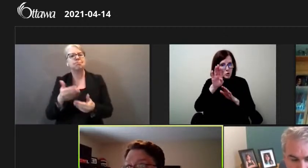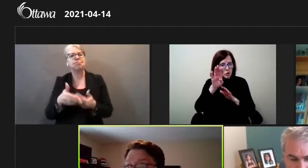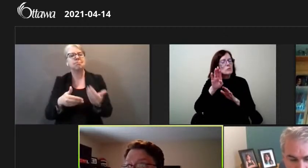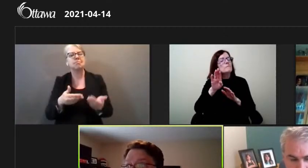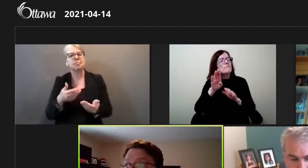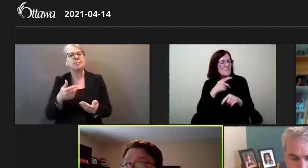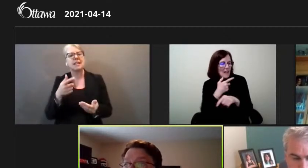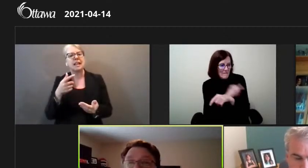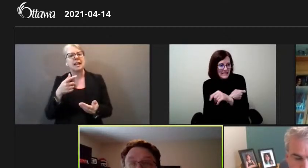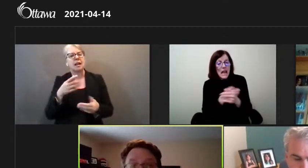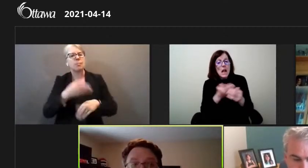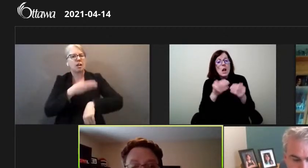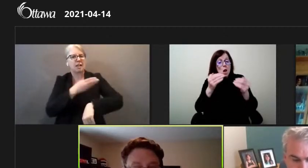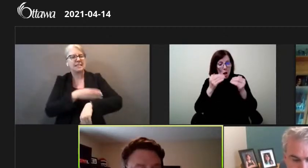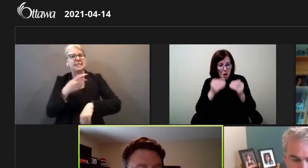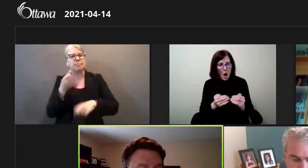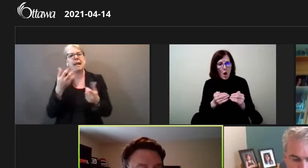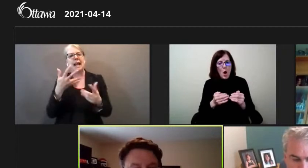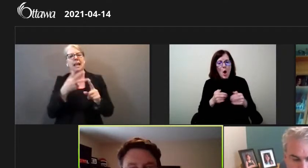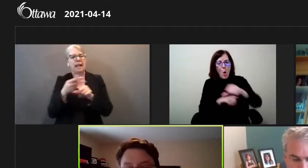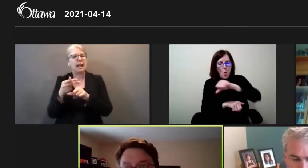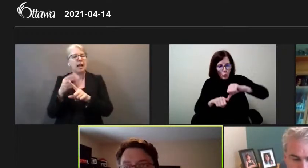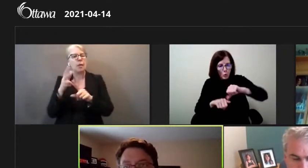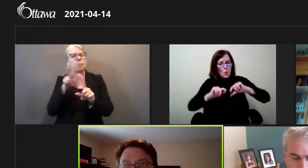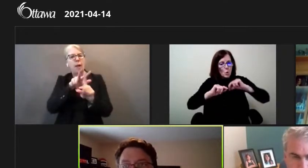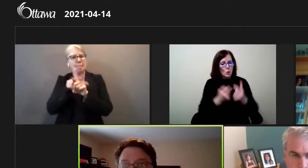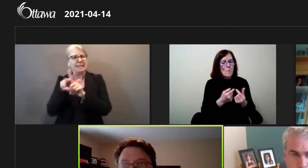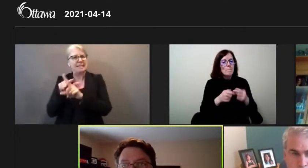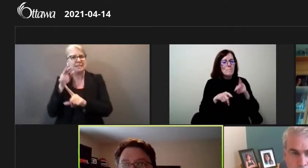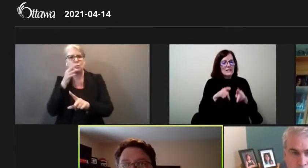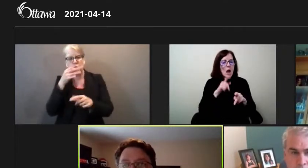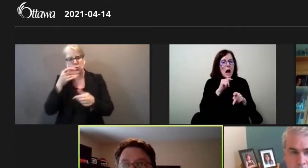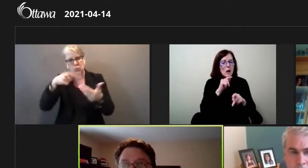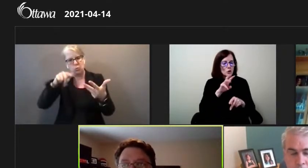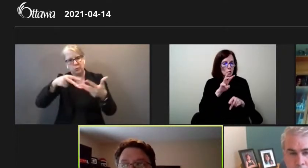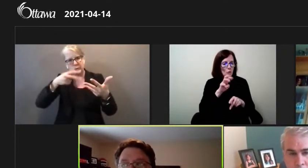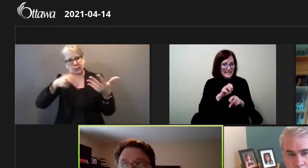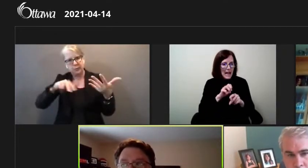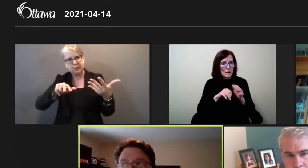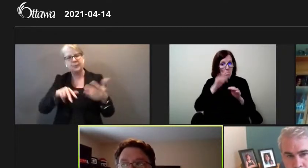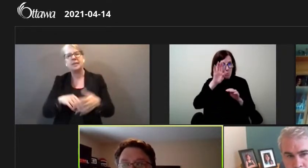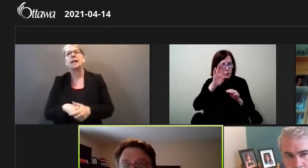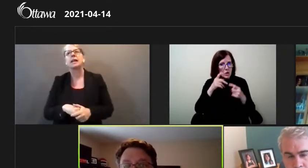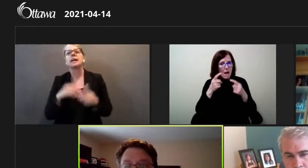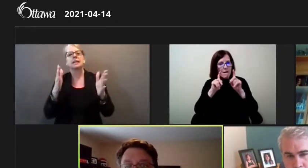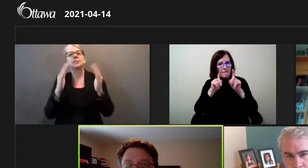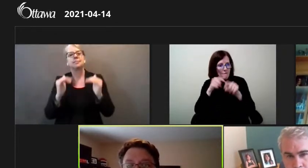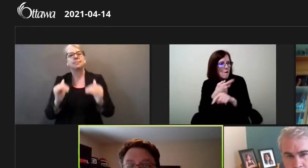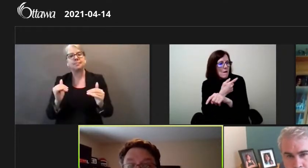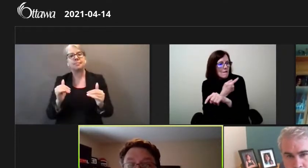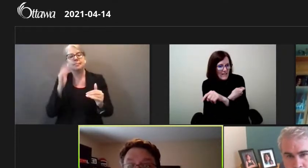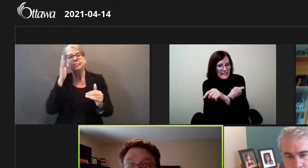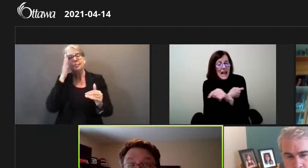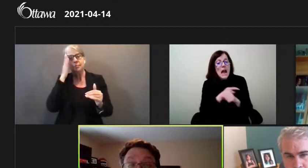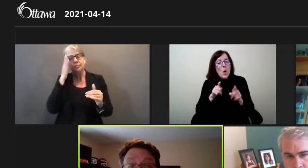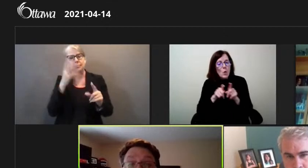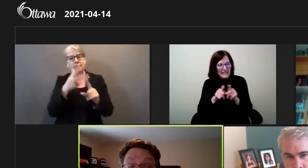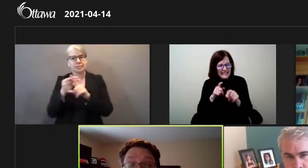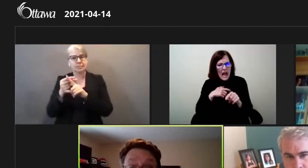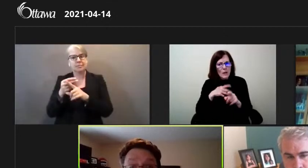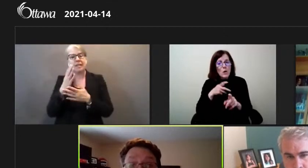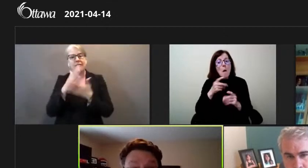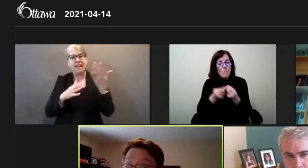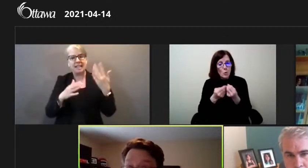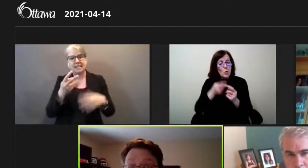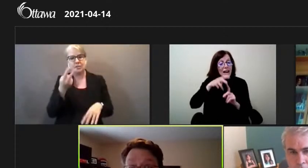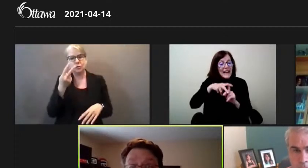indicated, though, you know, many of the appointments are upcoming in future weeks. immunizing in phase two, the essential